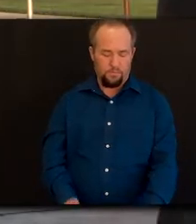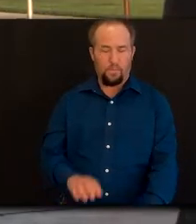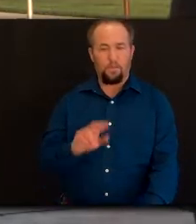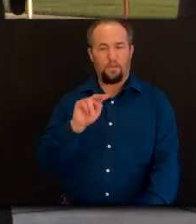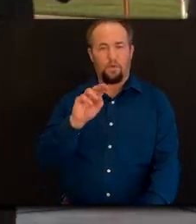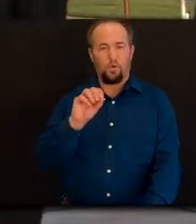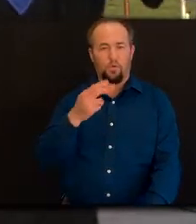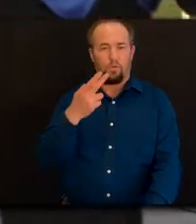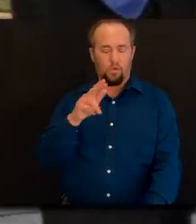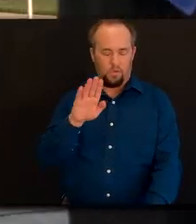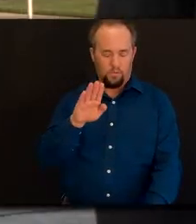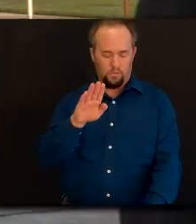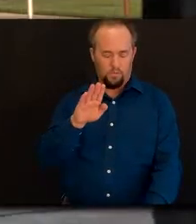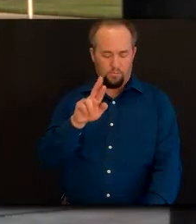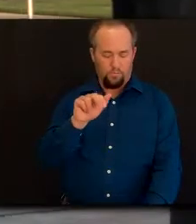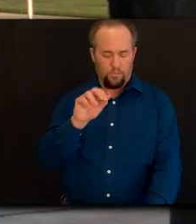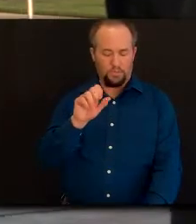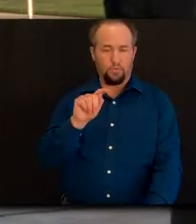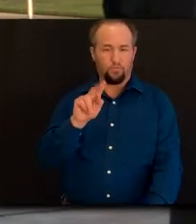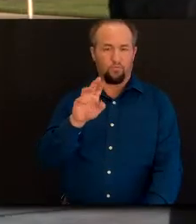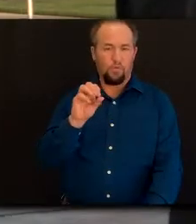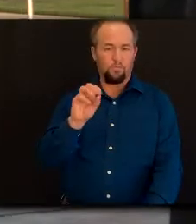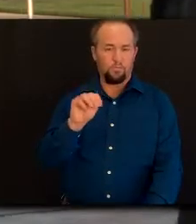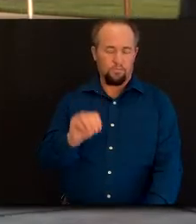Noah Lewin Brandstrom.